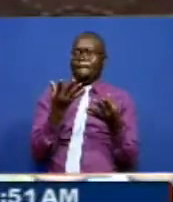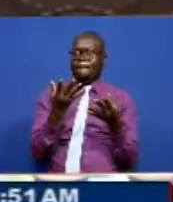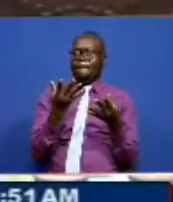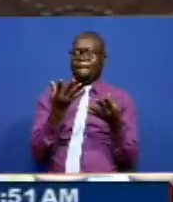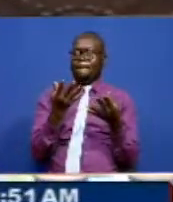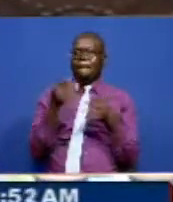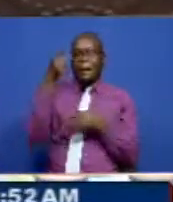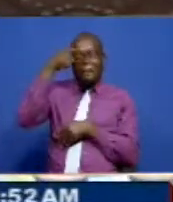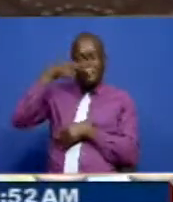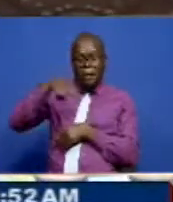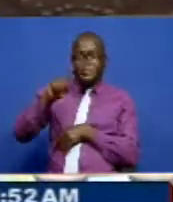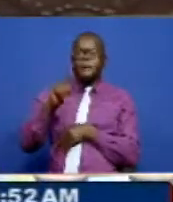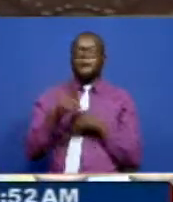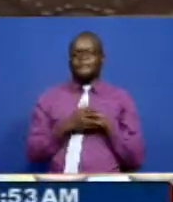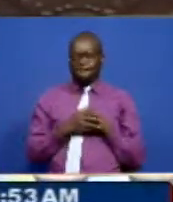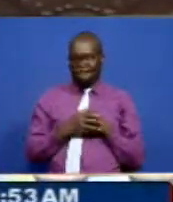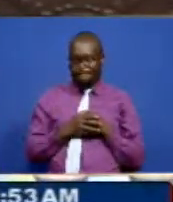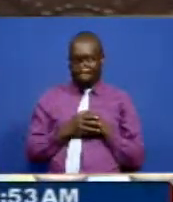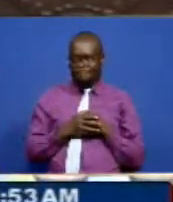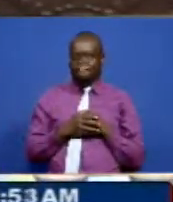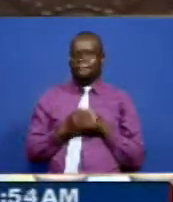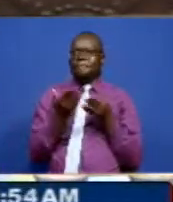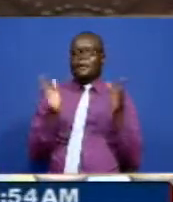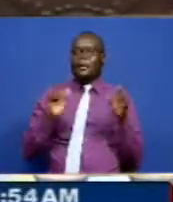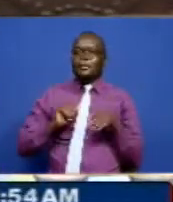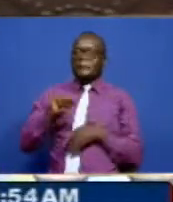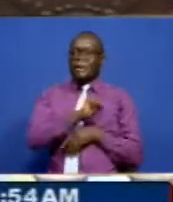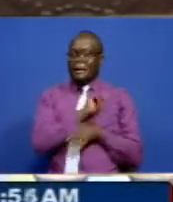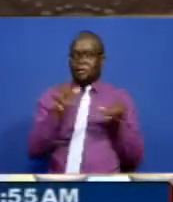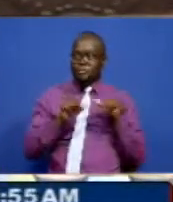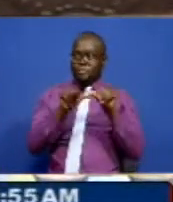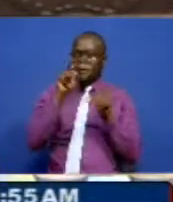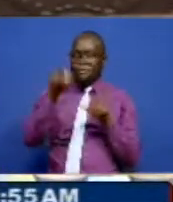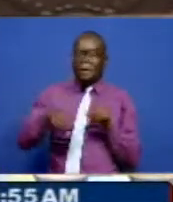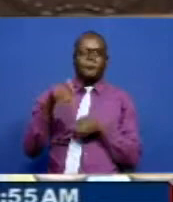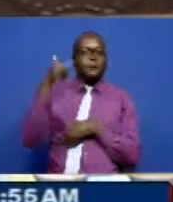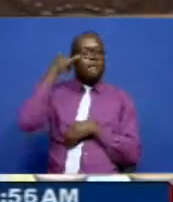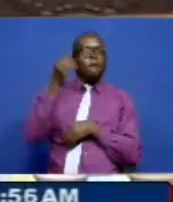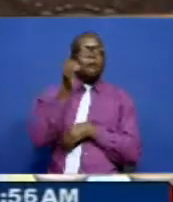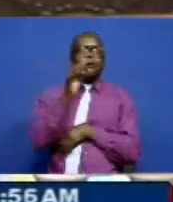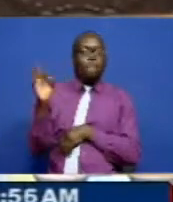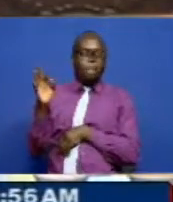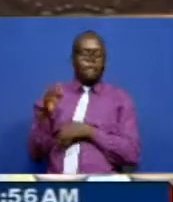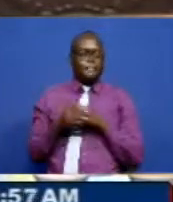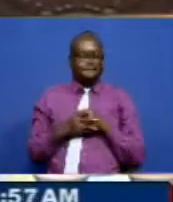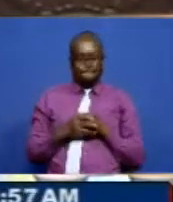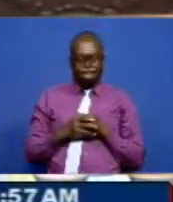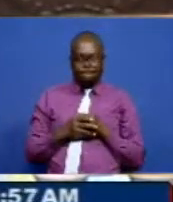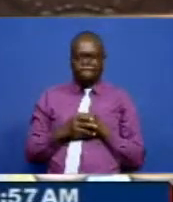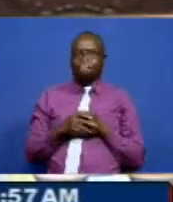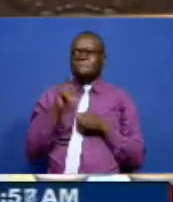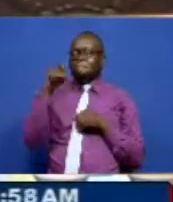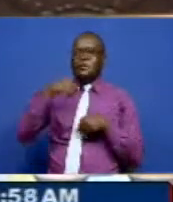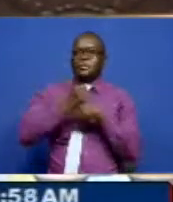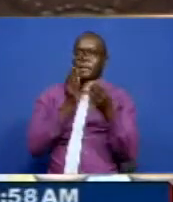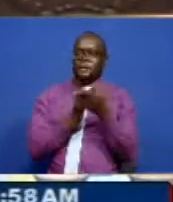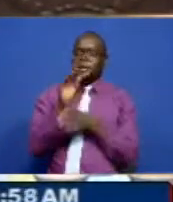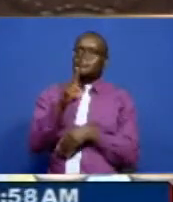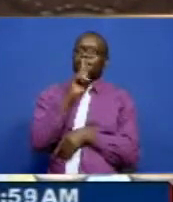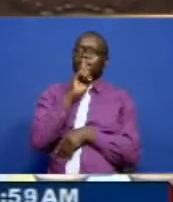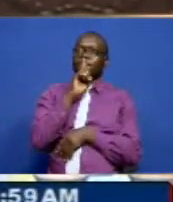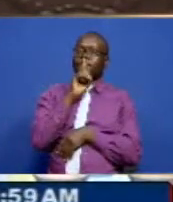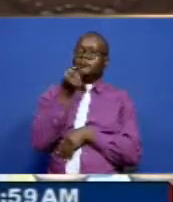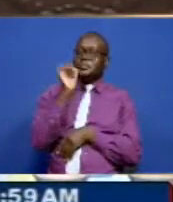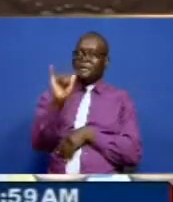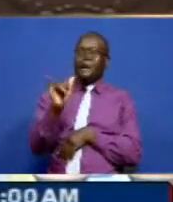the policy of any Senate proceedings that you switch off your phones or you keep them on silent mode